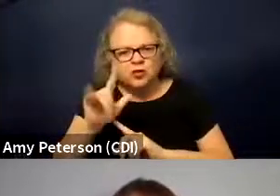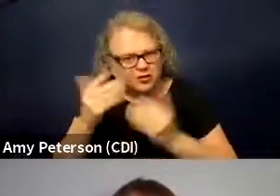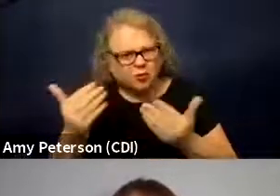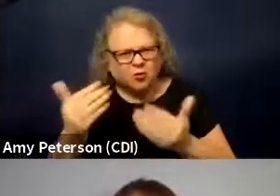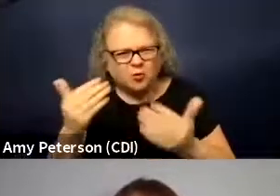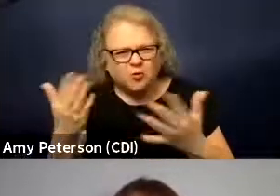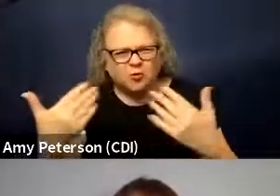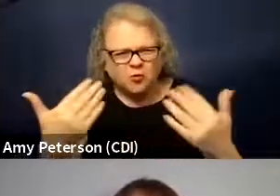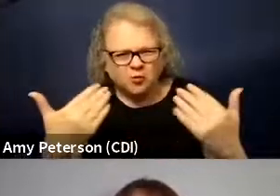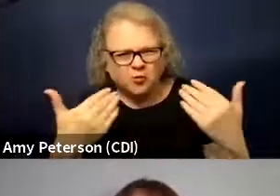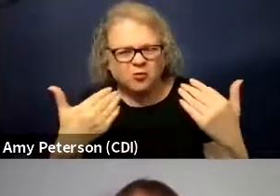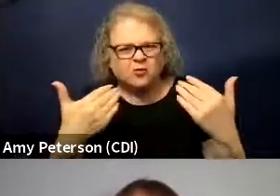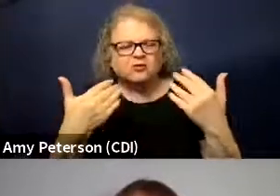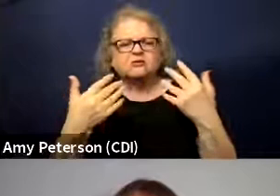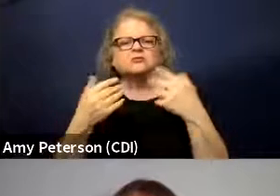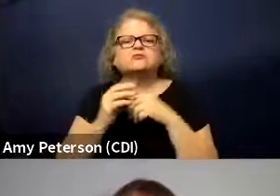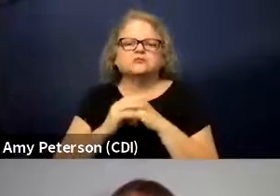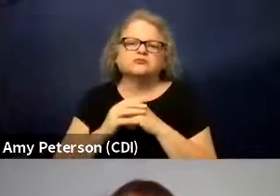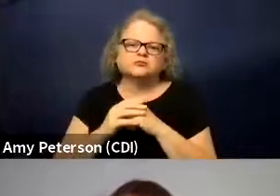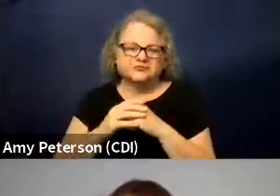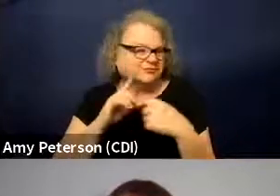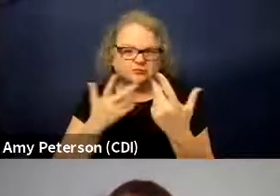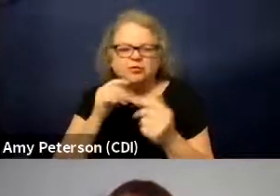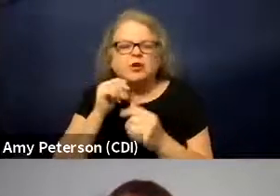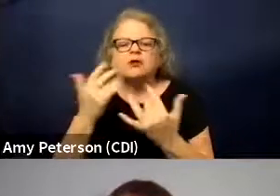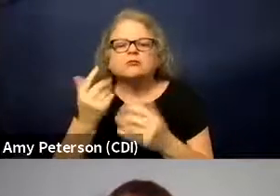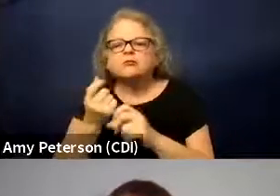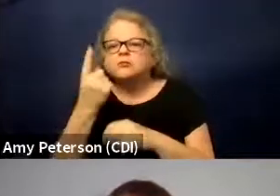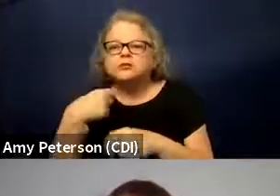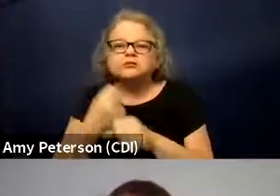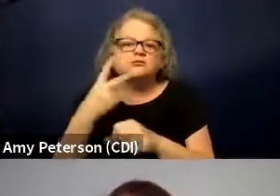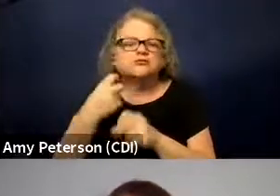several years. Get them involved in your studies now.